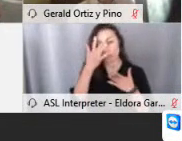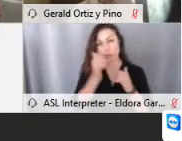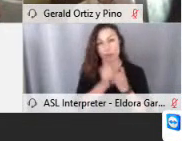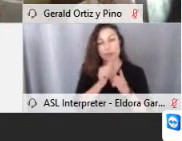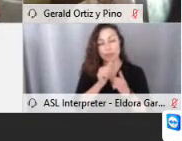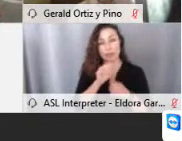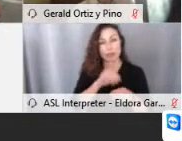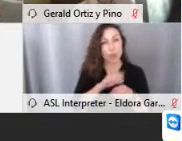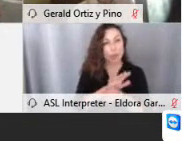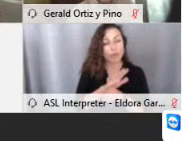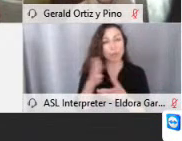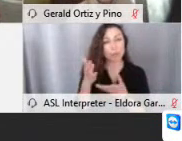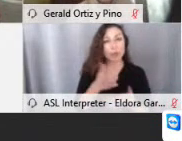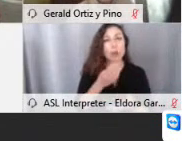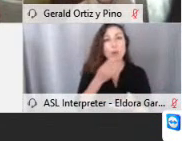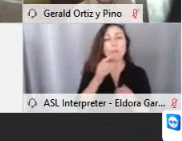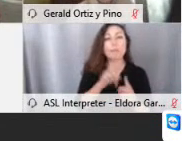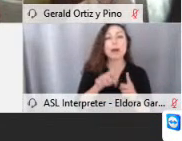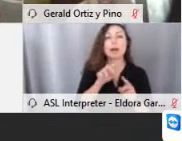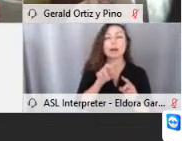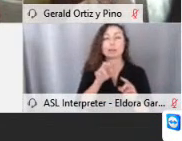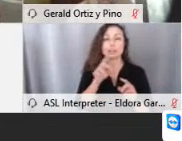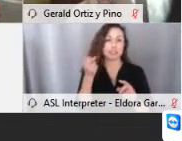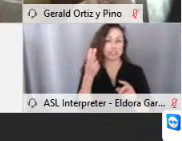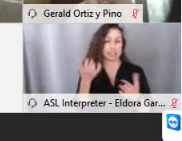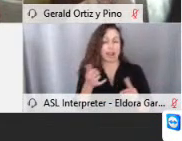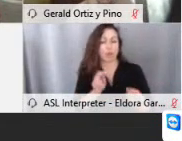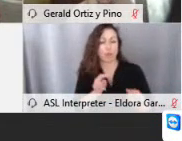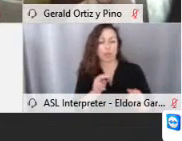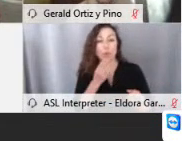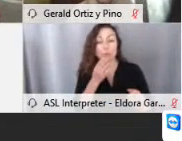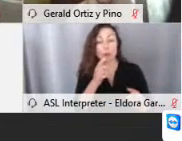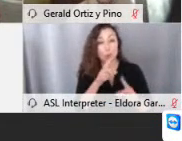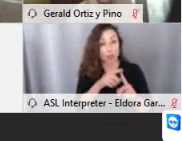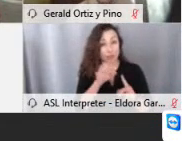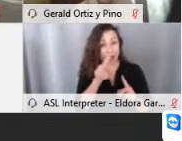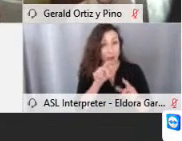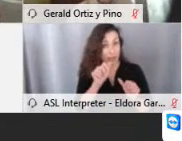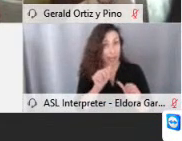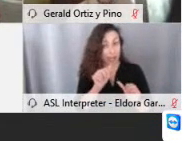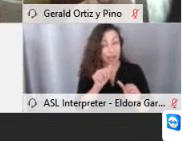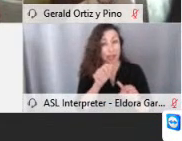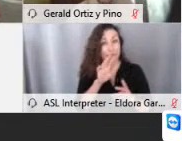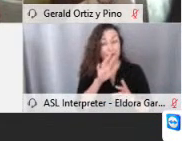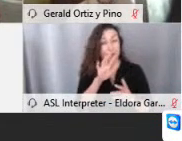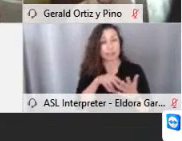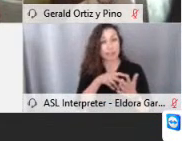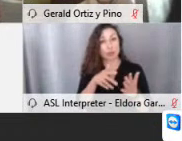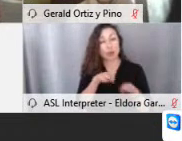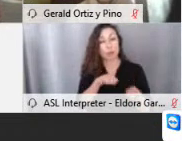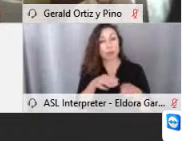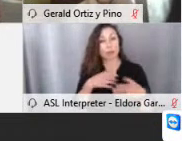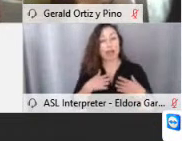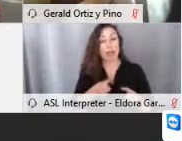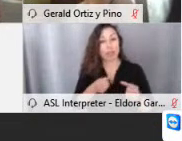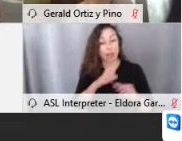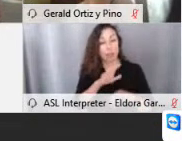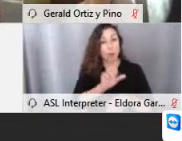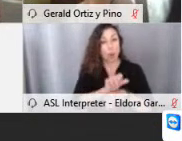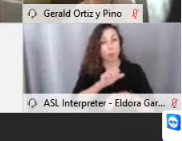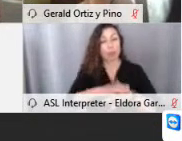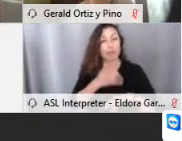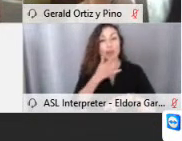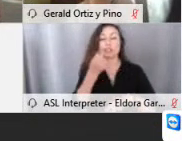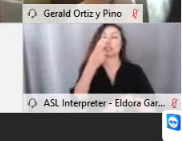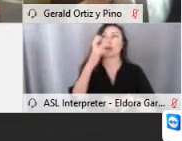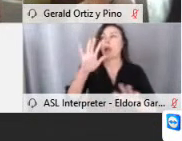home. But, you know, she's watching him at home. When she finds out that she can schedule a behavioral health appointment over the phone, I mean,